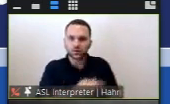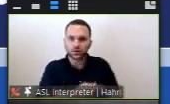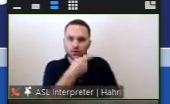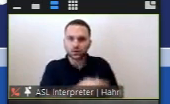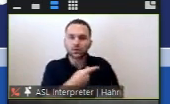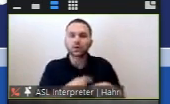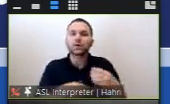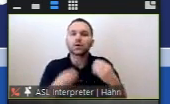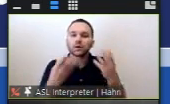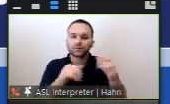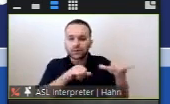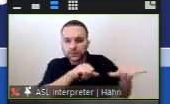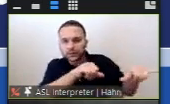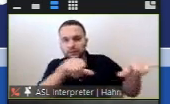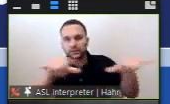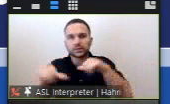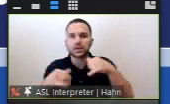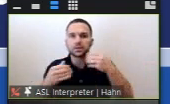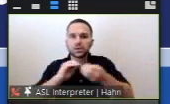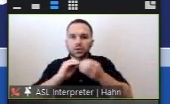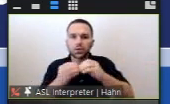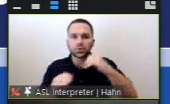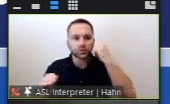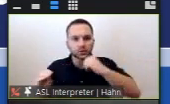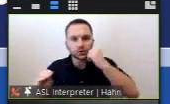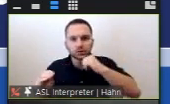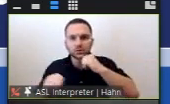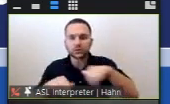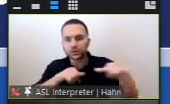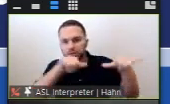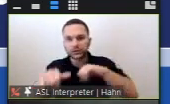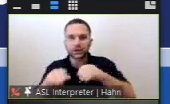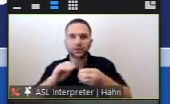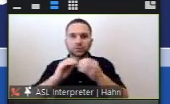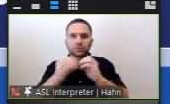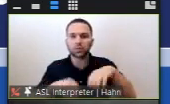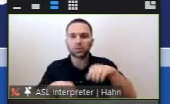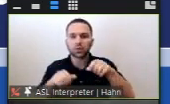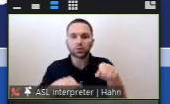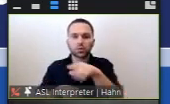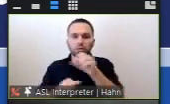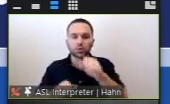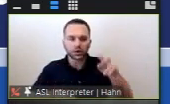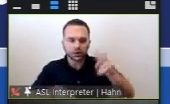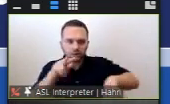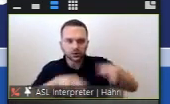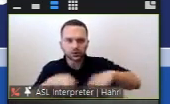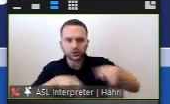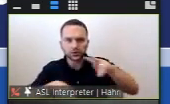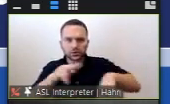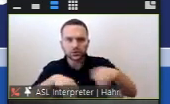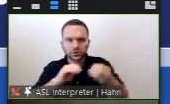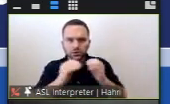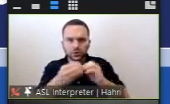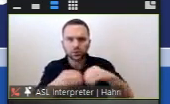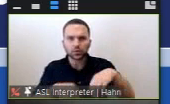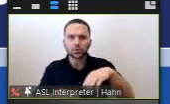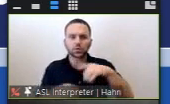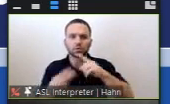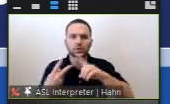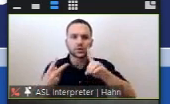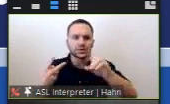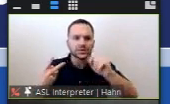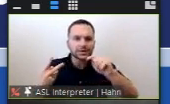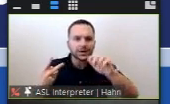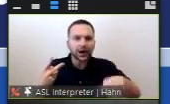we are really seeing day to day, and are able to look at trends in vaccine breakthrough cases as they are occurring in the state. And part of the reason that we